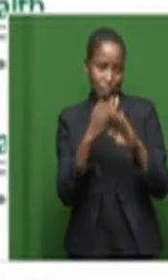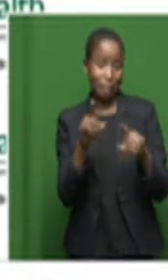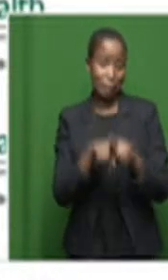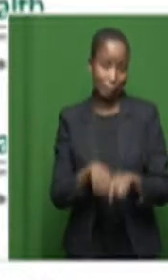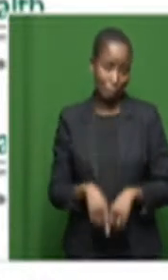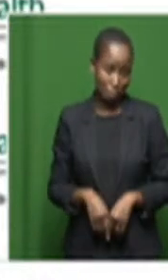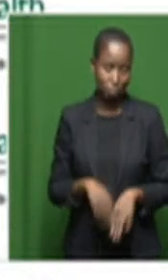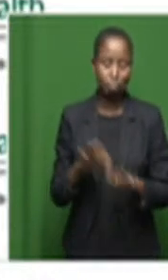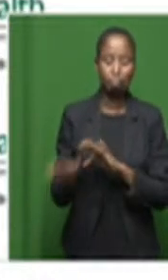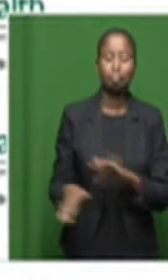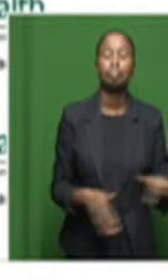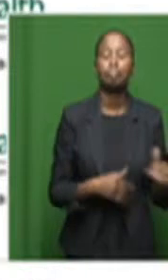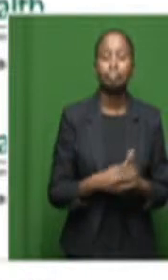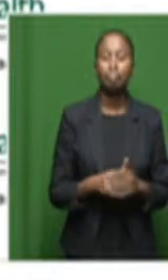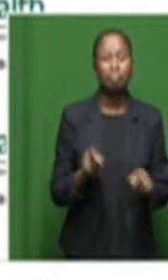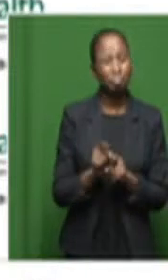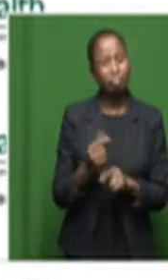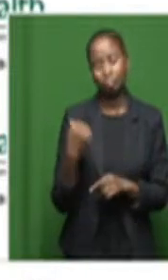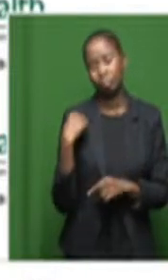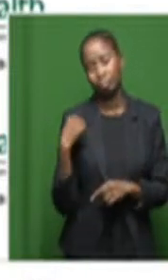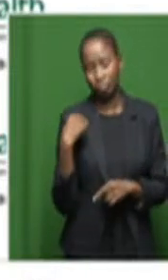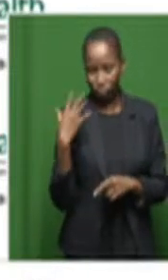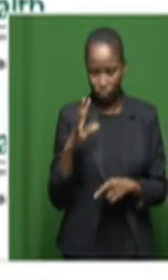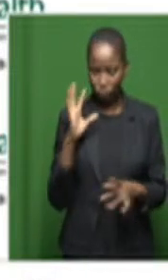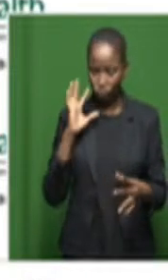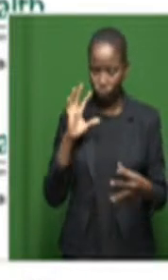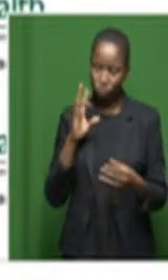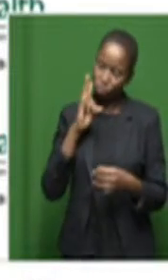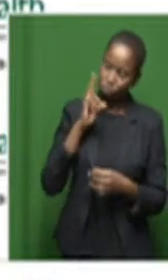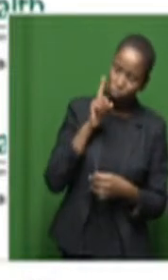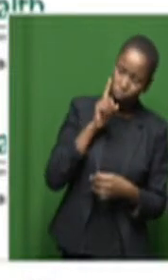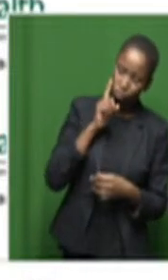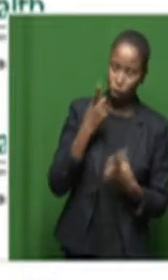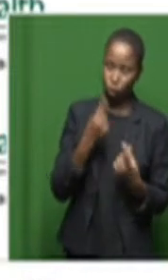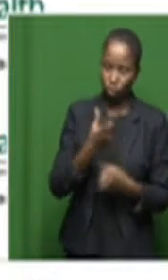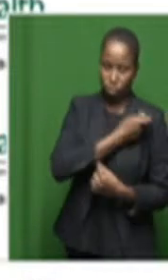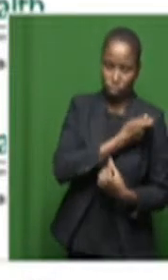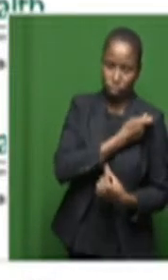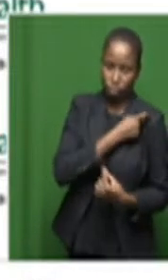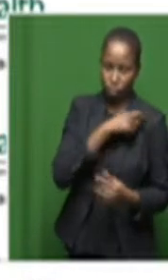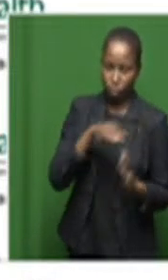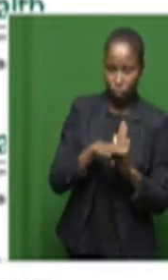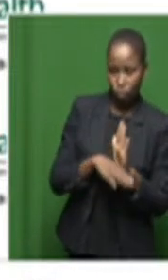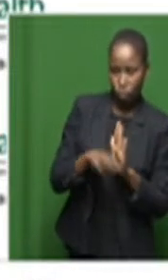of yesterday, as we have been ramping up the vaccination program,